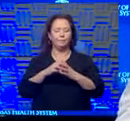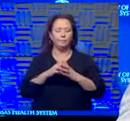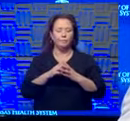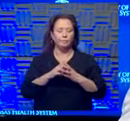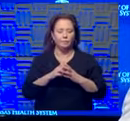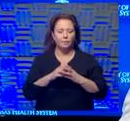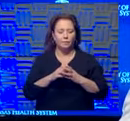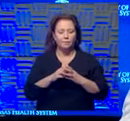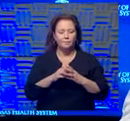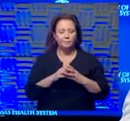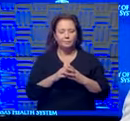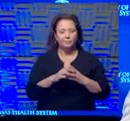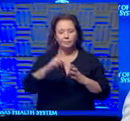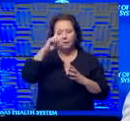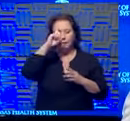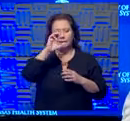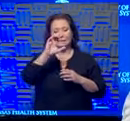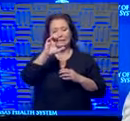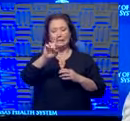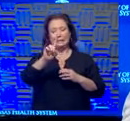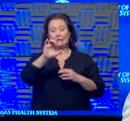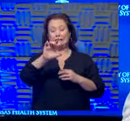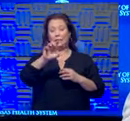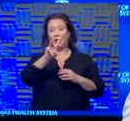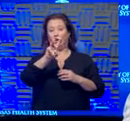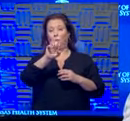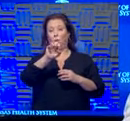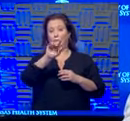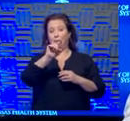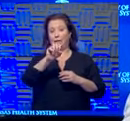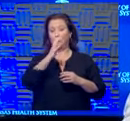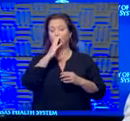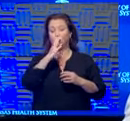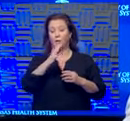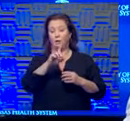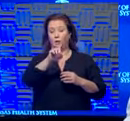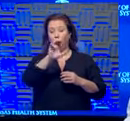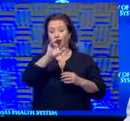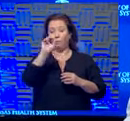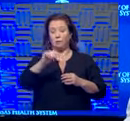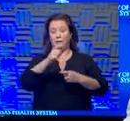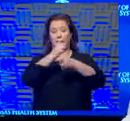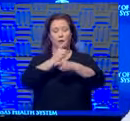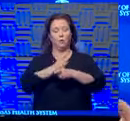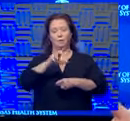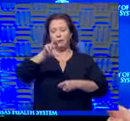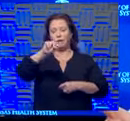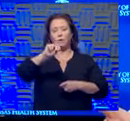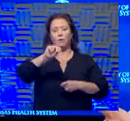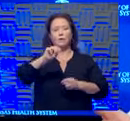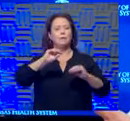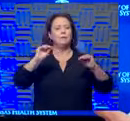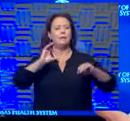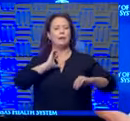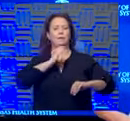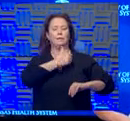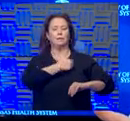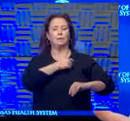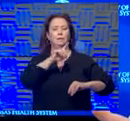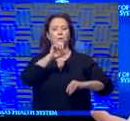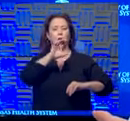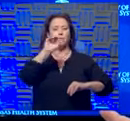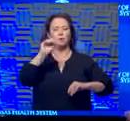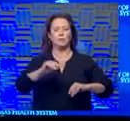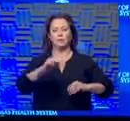motivations. But I think that the CDC website is good. Is it 100% accurate? No, because none of us, we don't know 100%